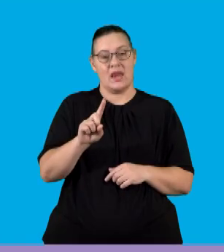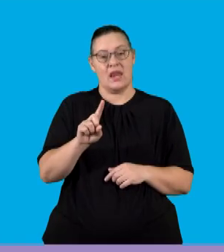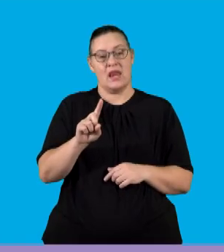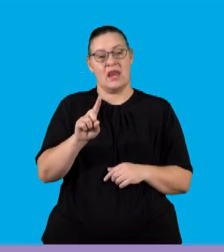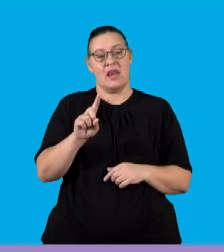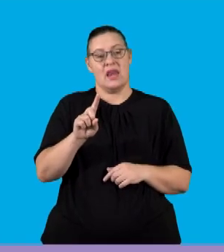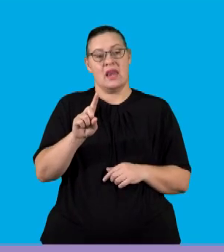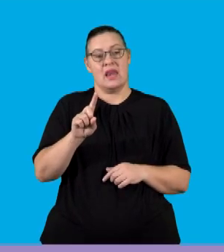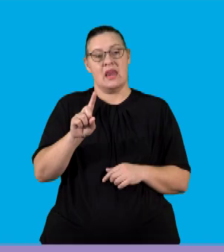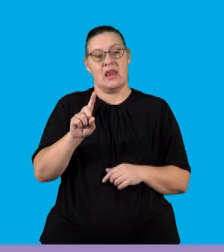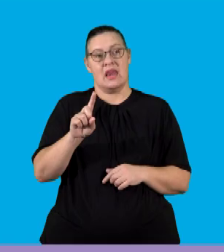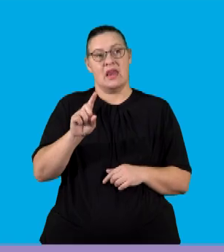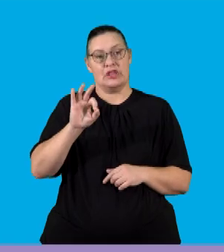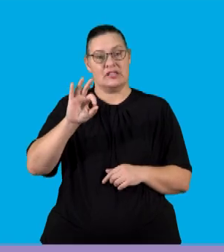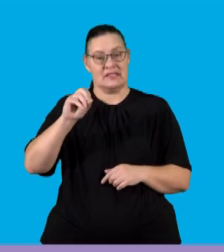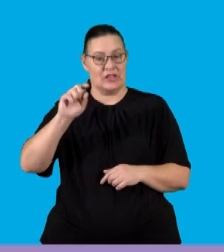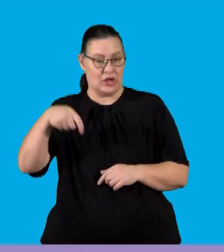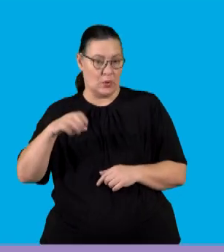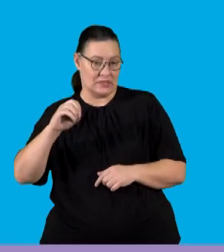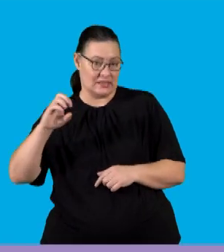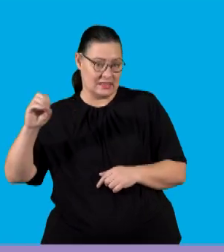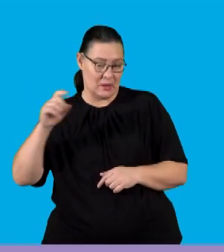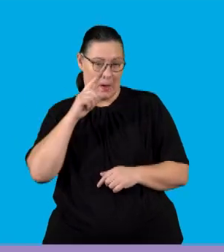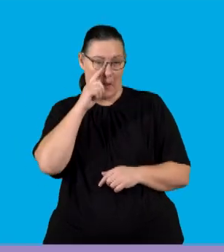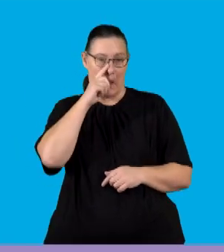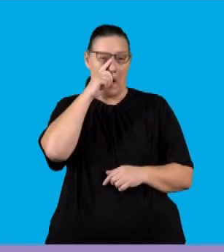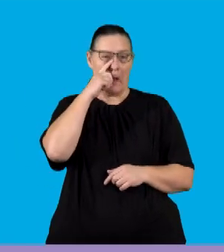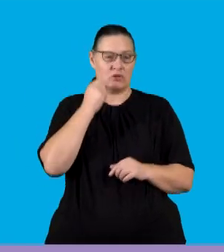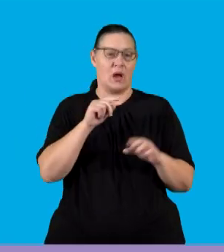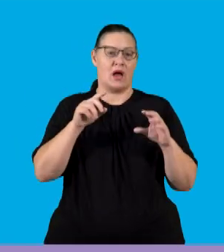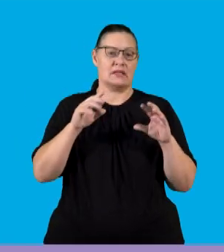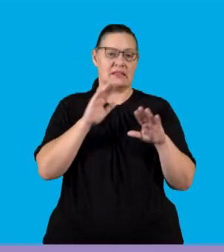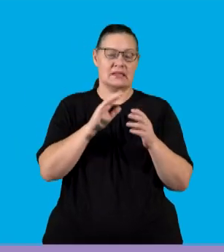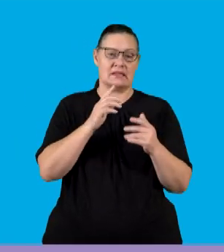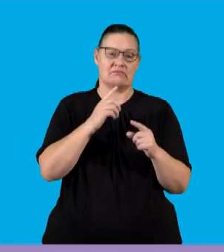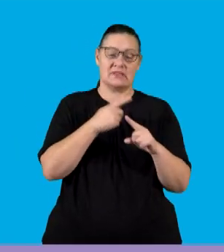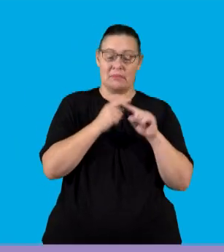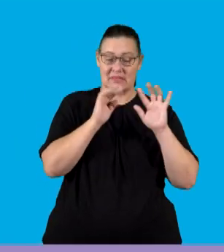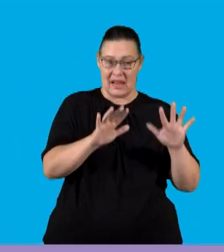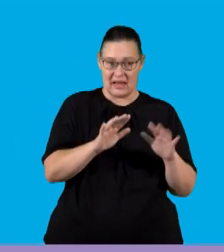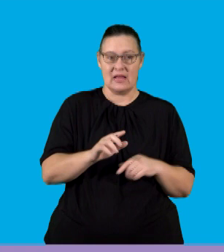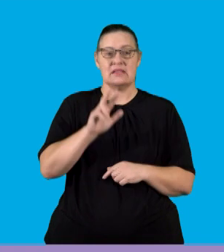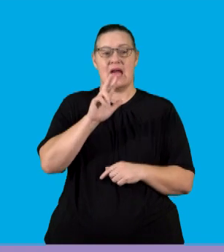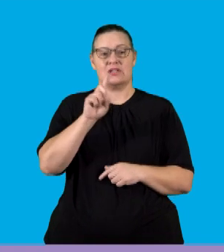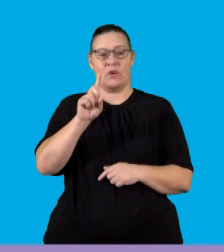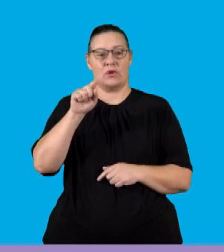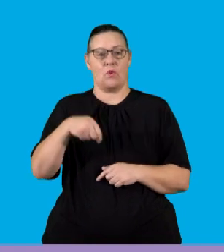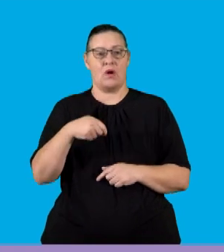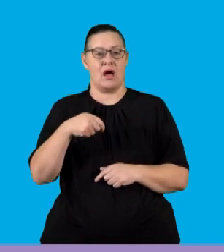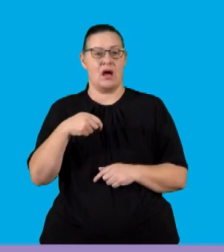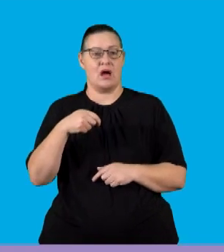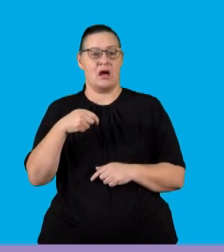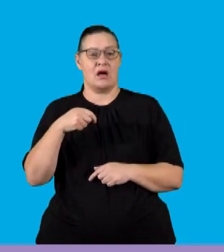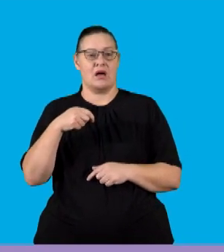8,130,000. So when we multiply it by the first 10, we get 81,13. We multiply that 81,13